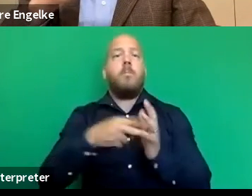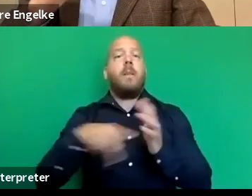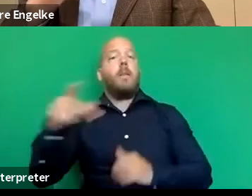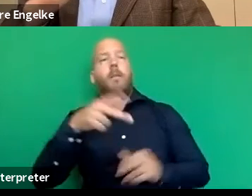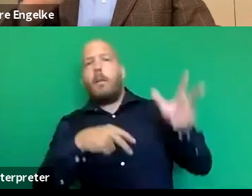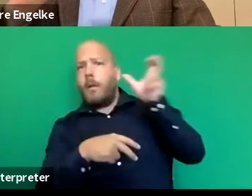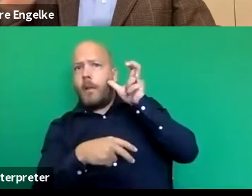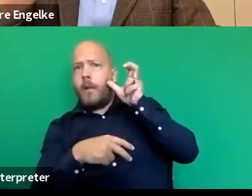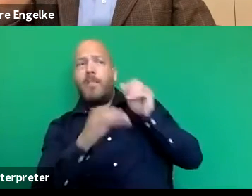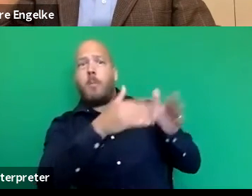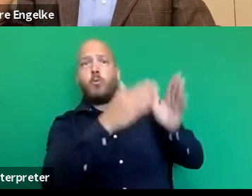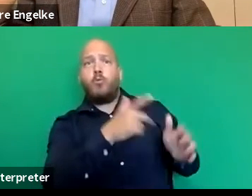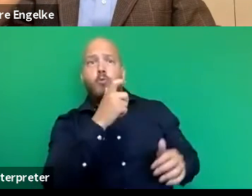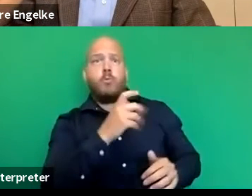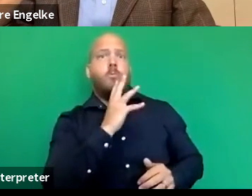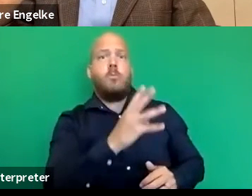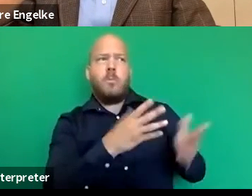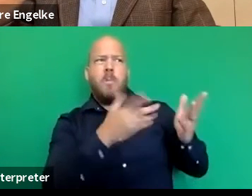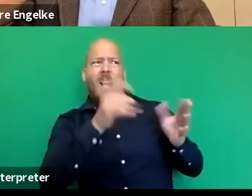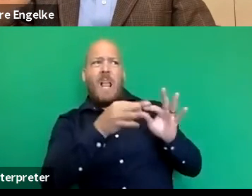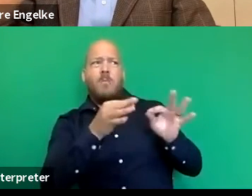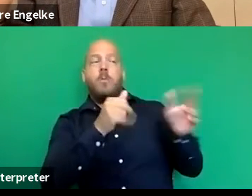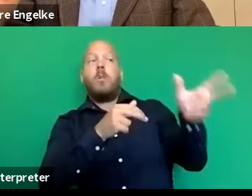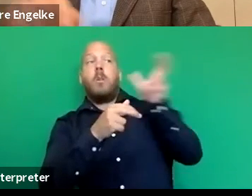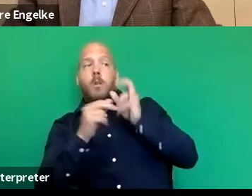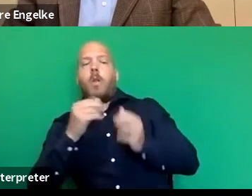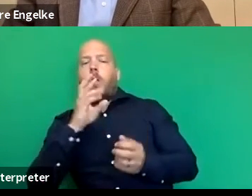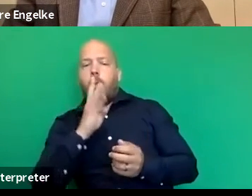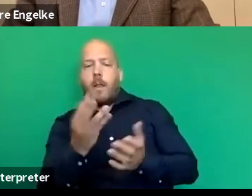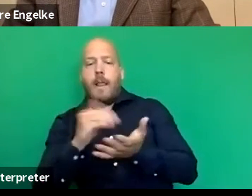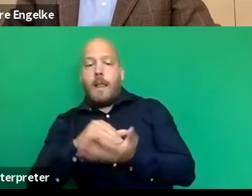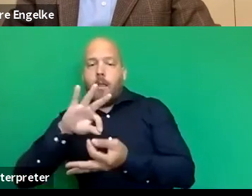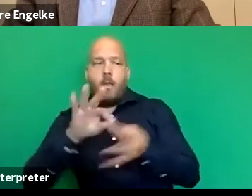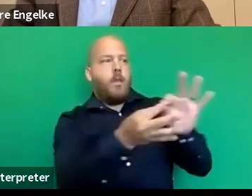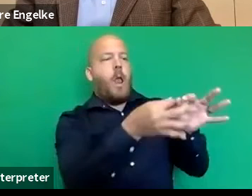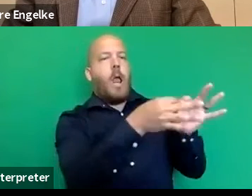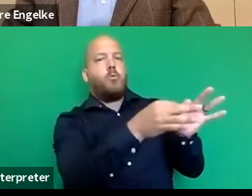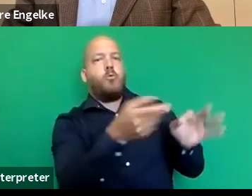being said into a voice recognition engine that has been trained specifically to their voices.